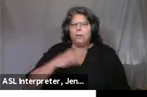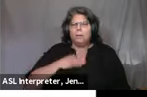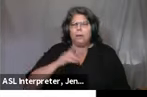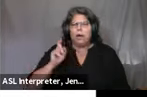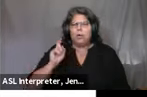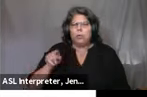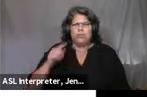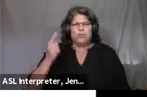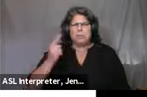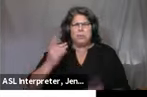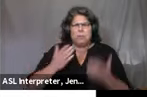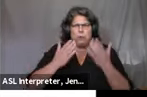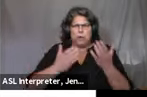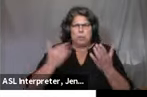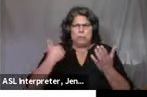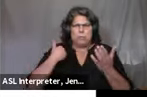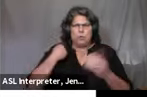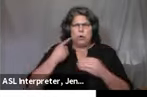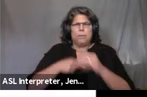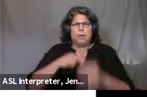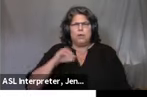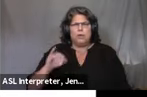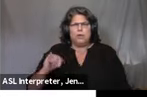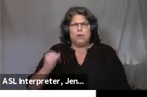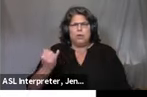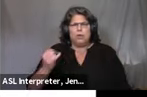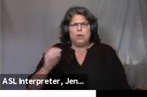raised earlier about Jennings Crossing.